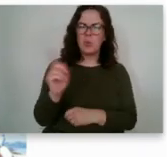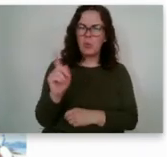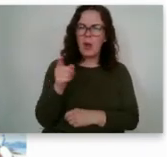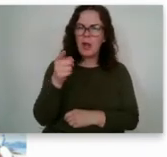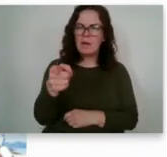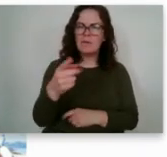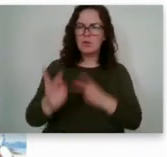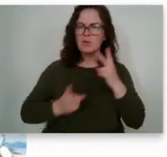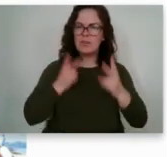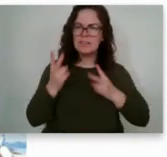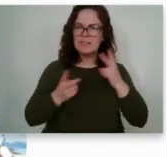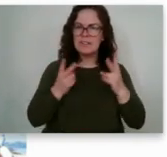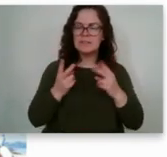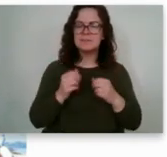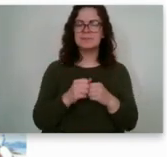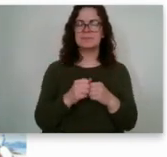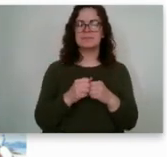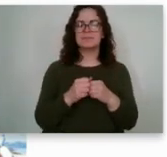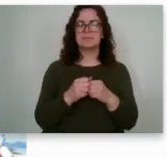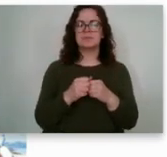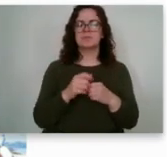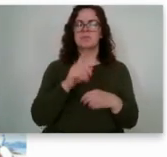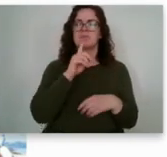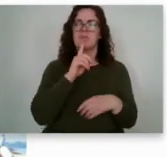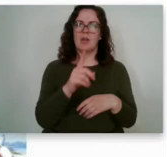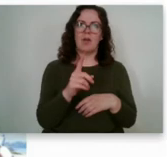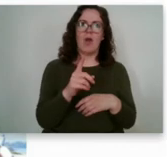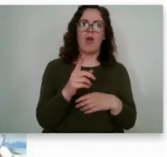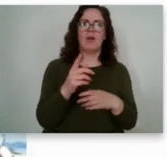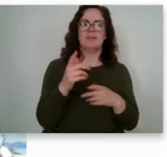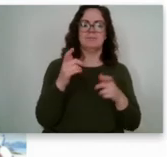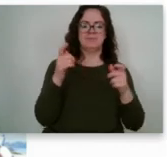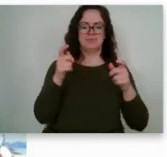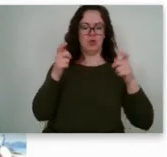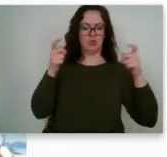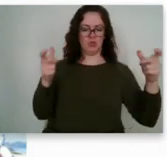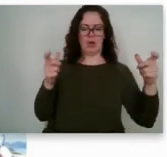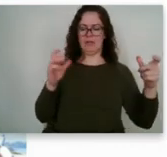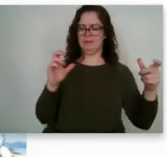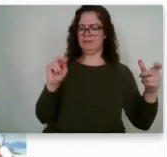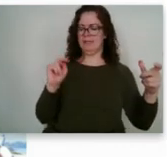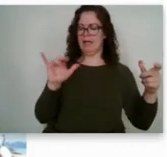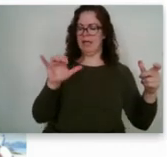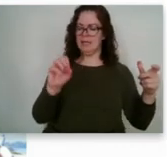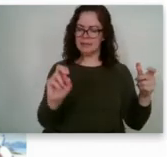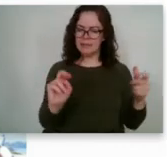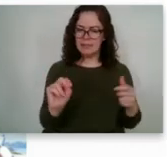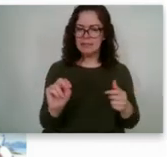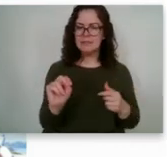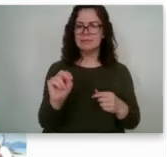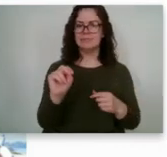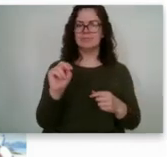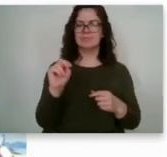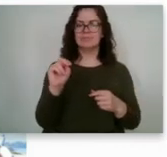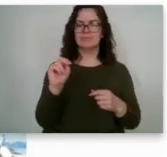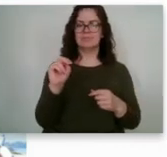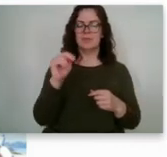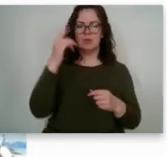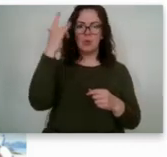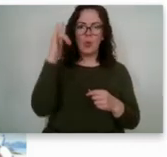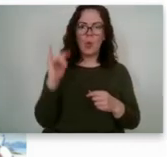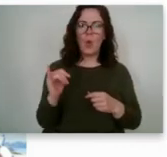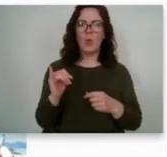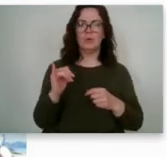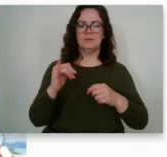we said before, New York has the Statue of Liberty, there's the Golden Gate Bridge. So different states have different landmarks that people like to